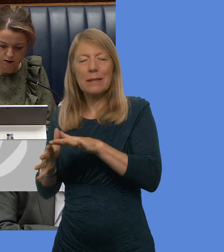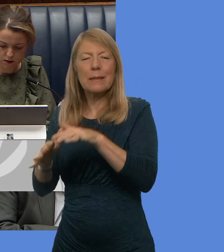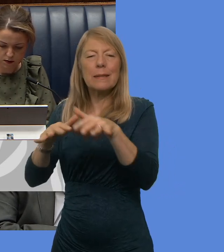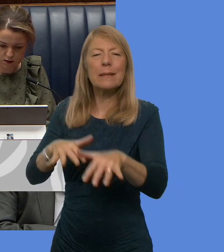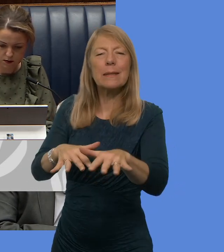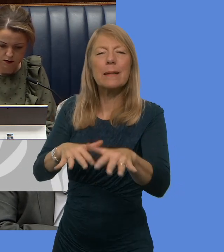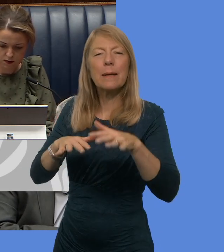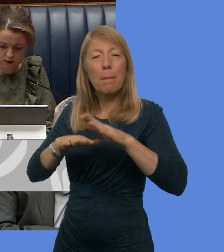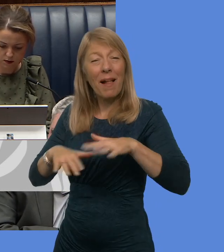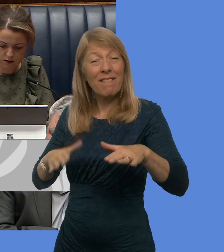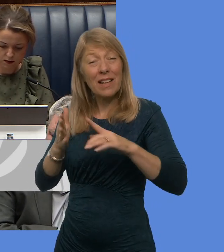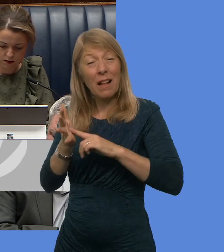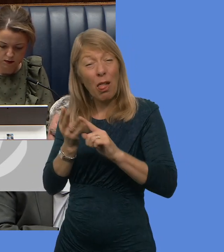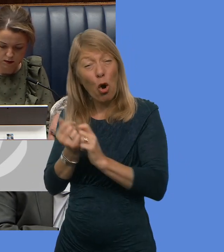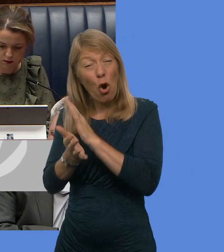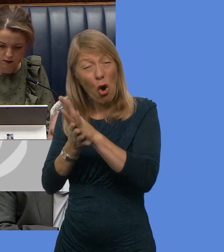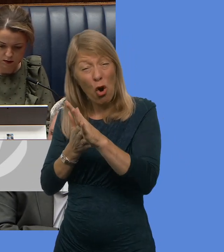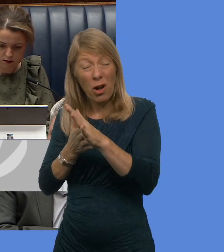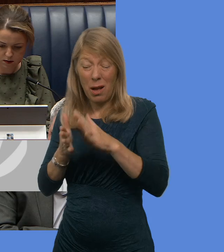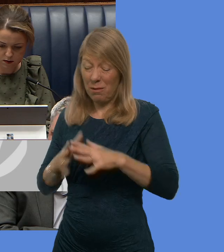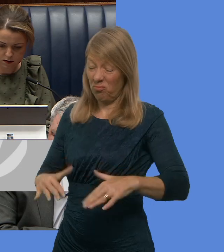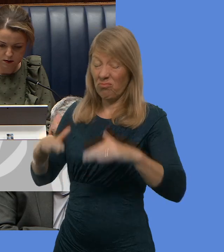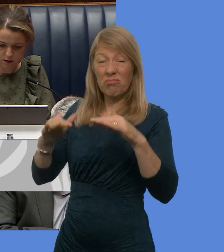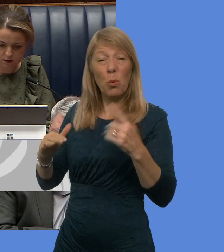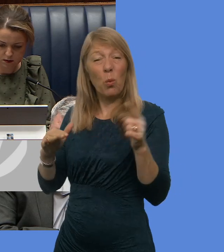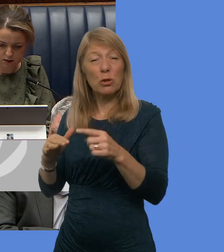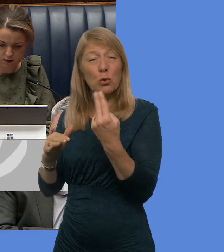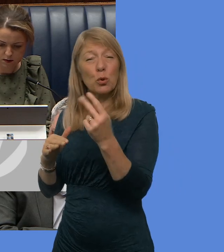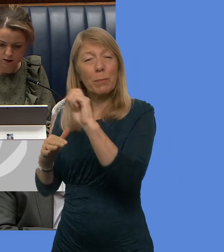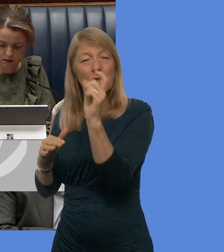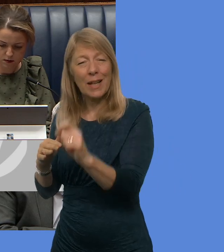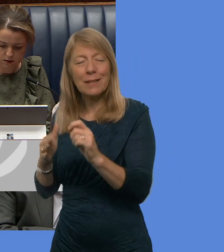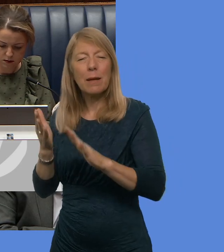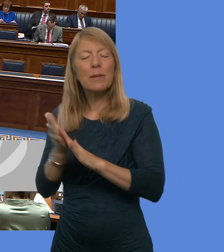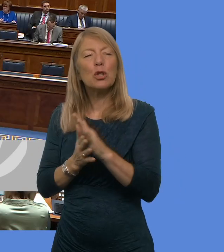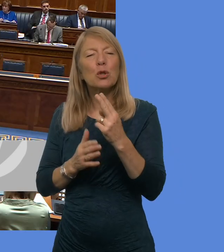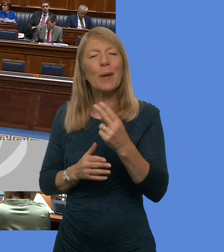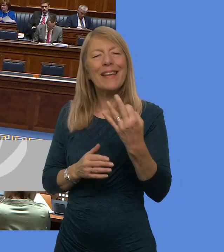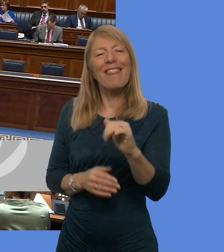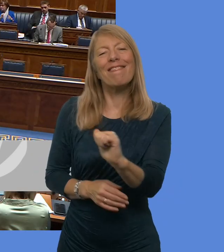1-2% approximately, and therefore is around 28,000 cubic metres per year.